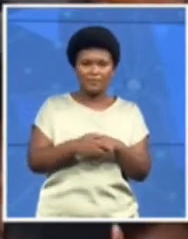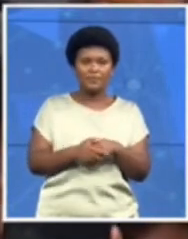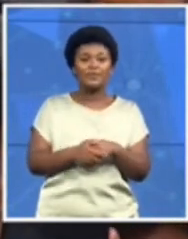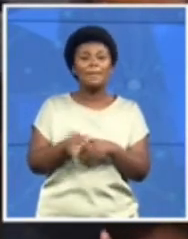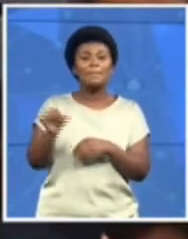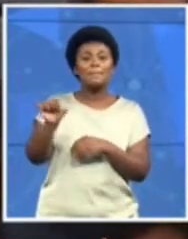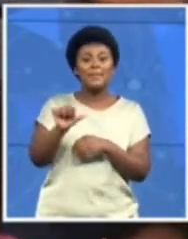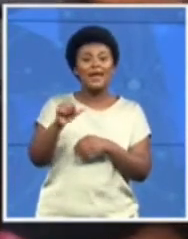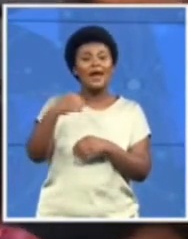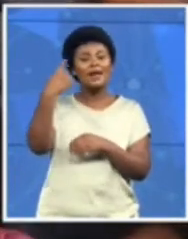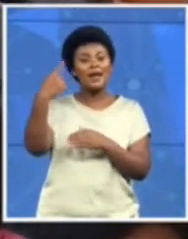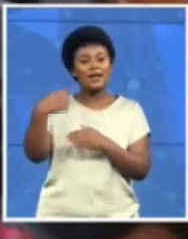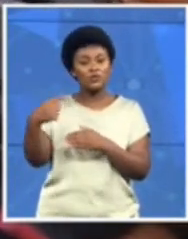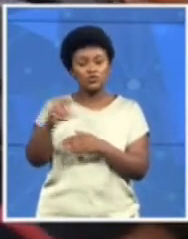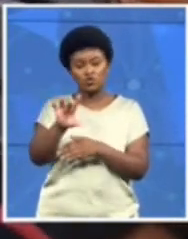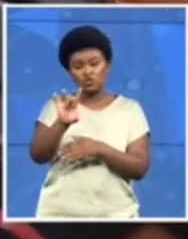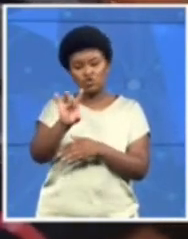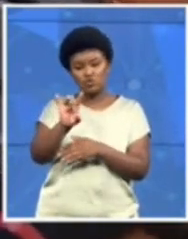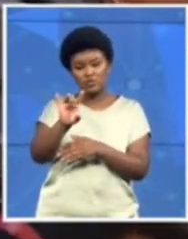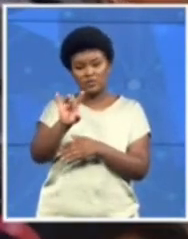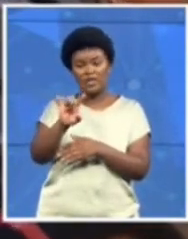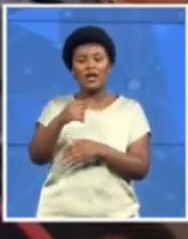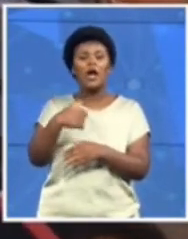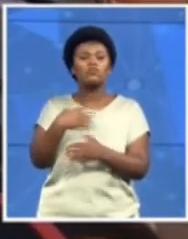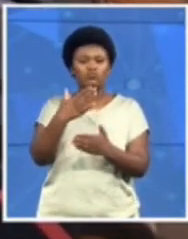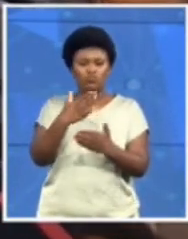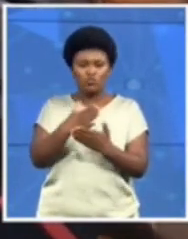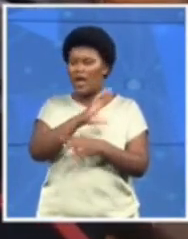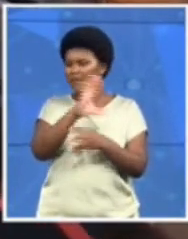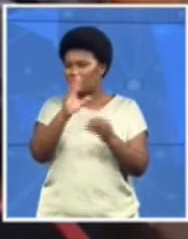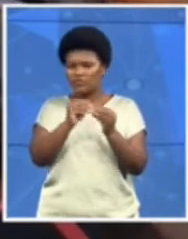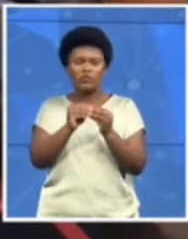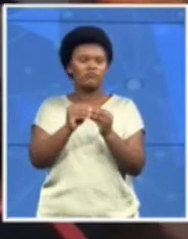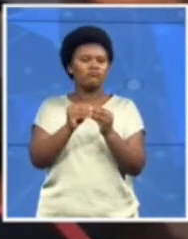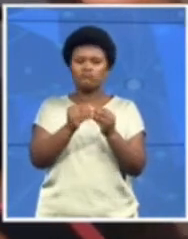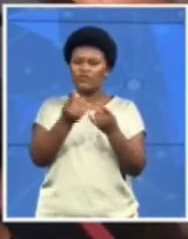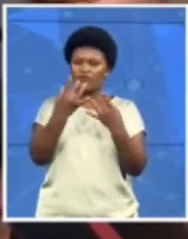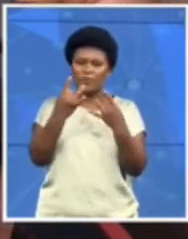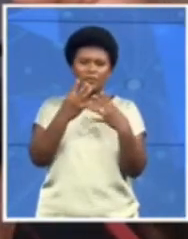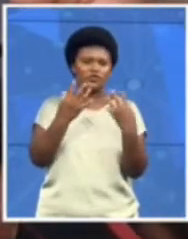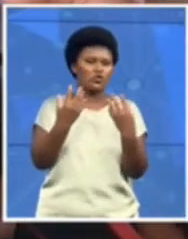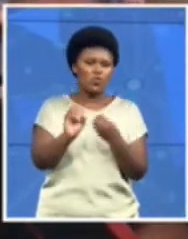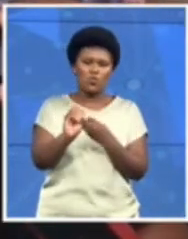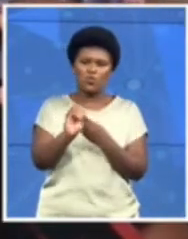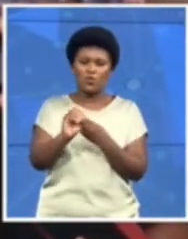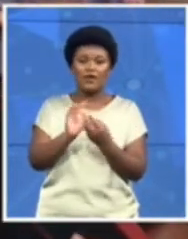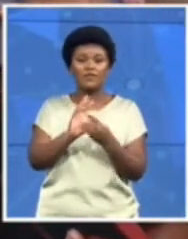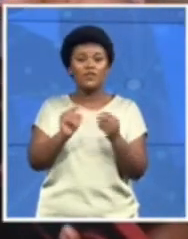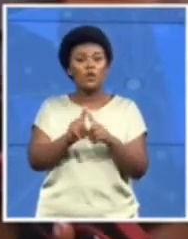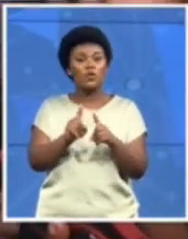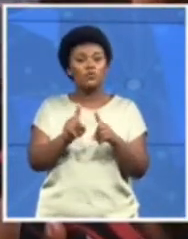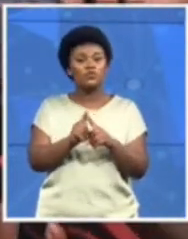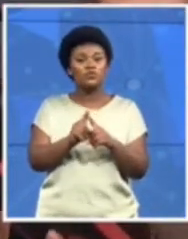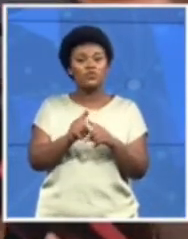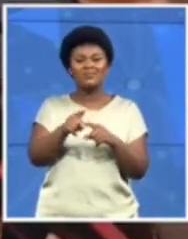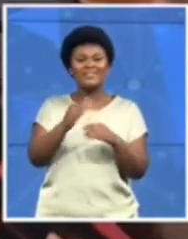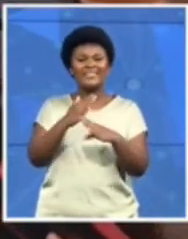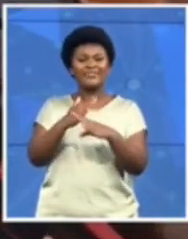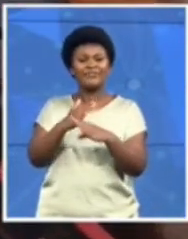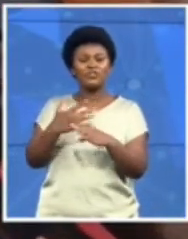I'm sure we'll have that information. And I'm sure you've heard that the defense is intending to apply for bail. The state will oppose